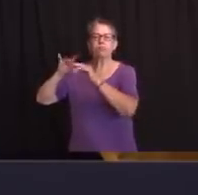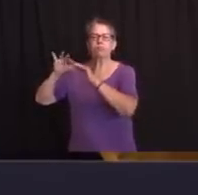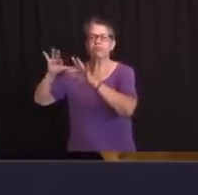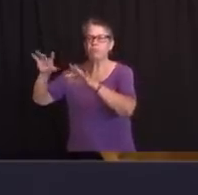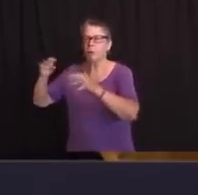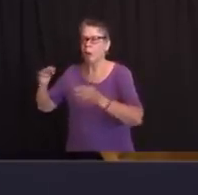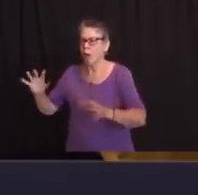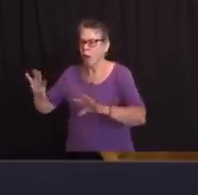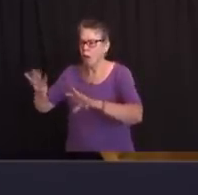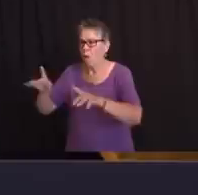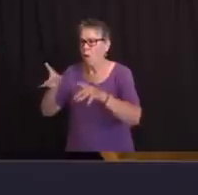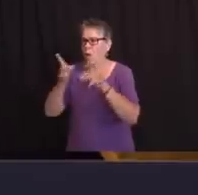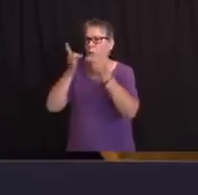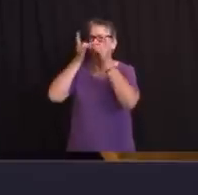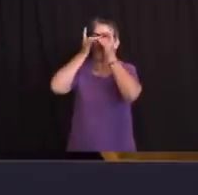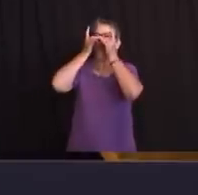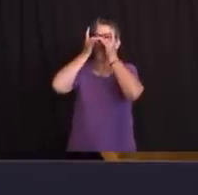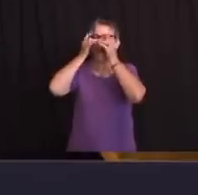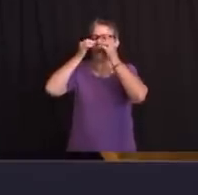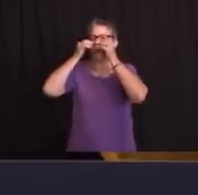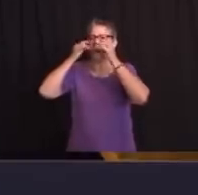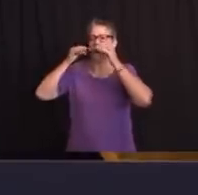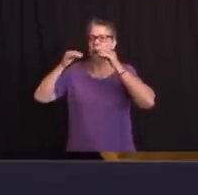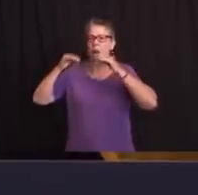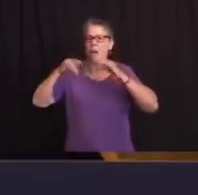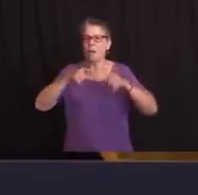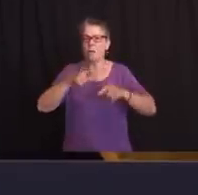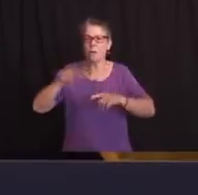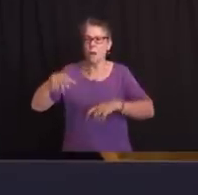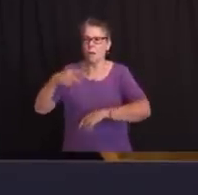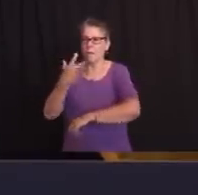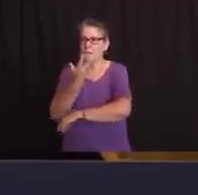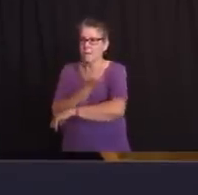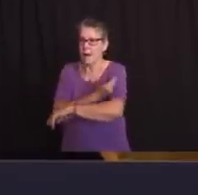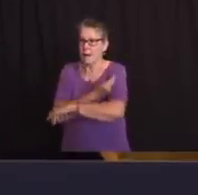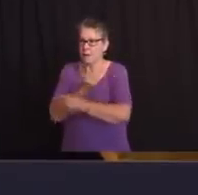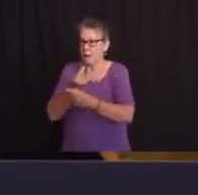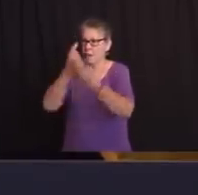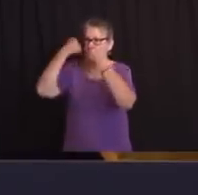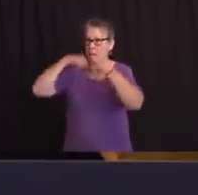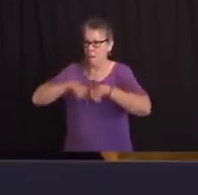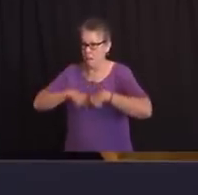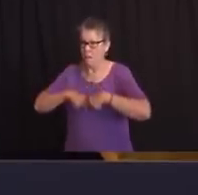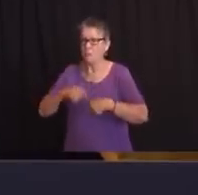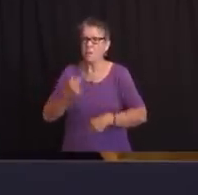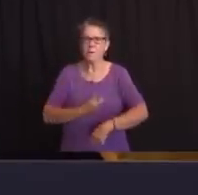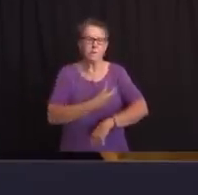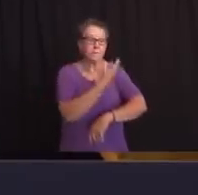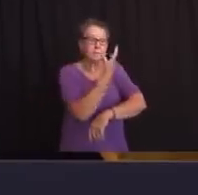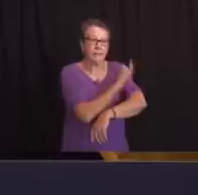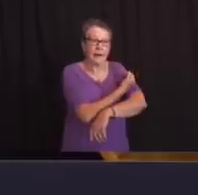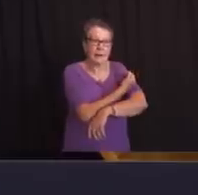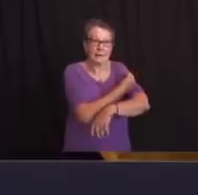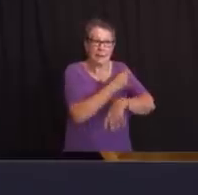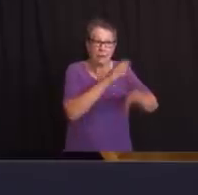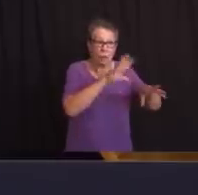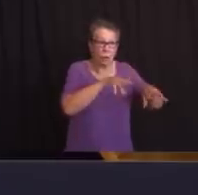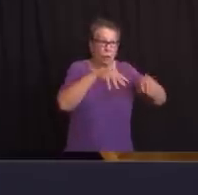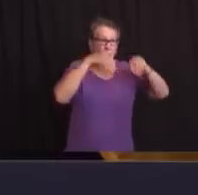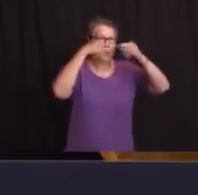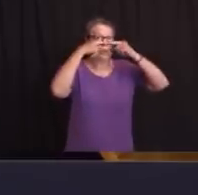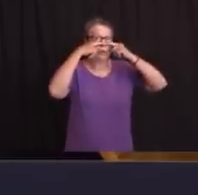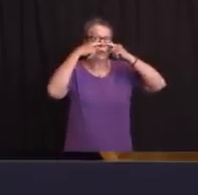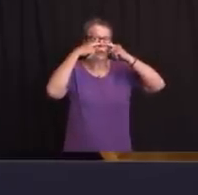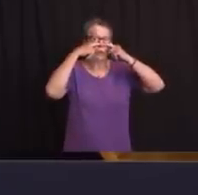unvaccinated is about equal, about the same. And yet we know that if you're vaccinated, the chances of your